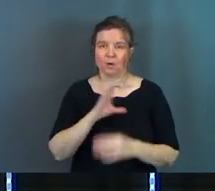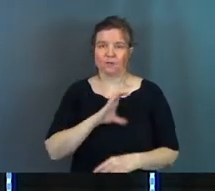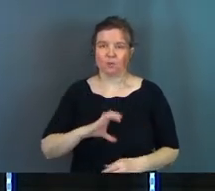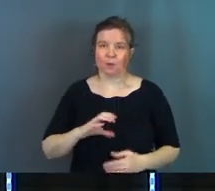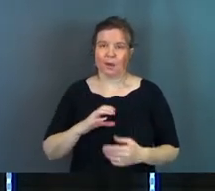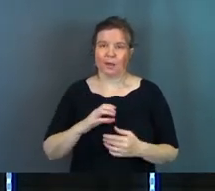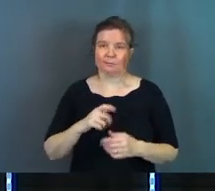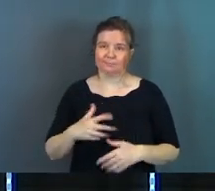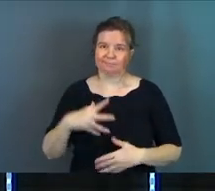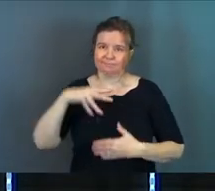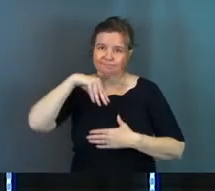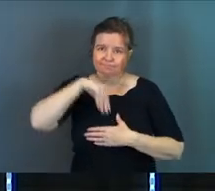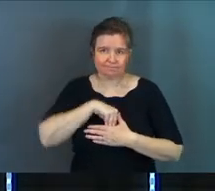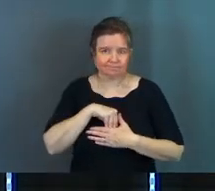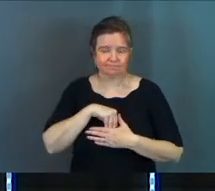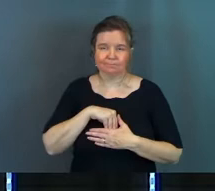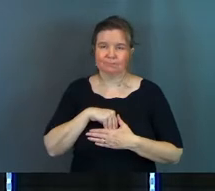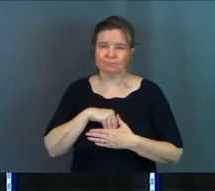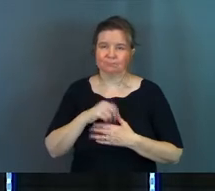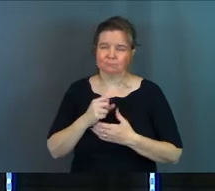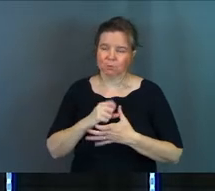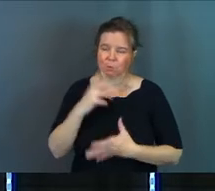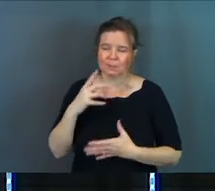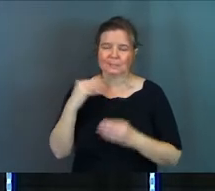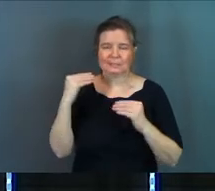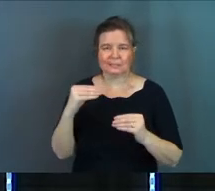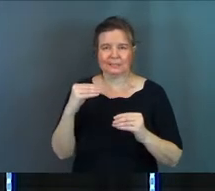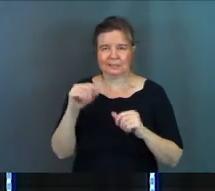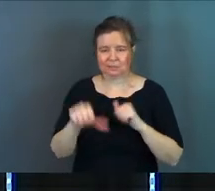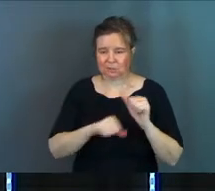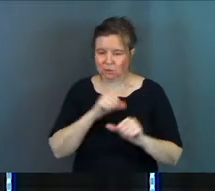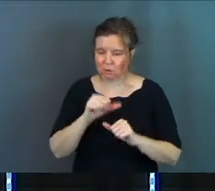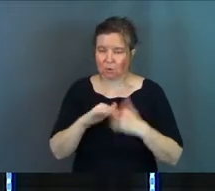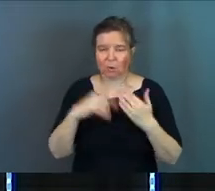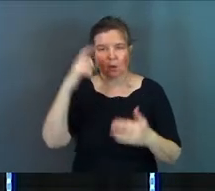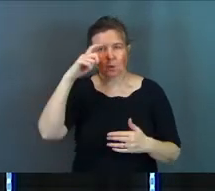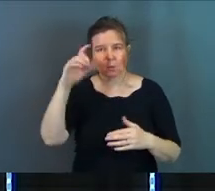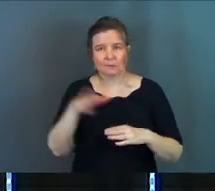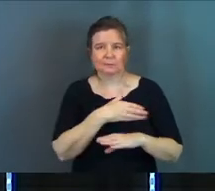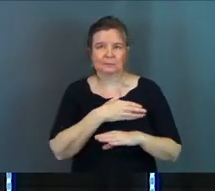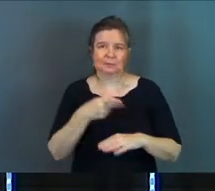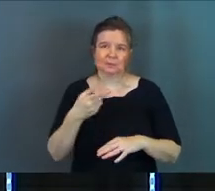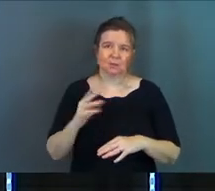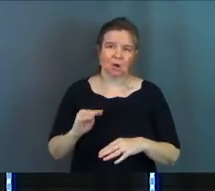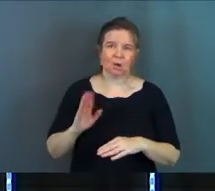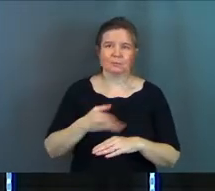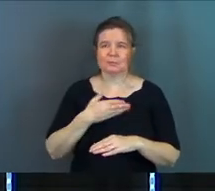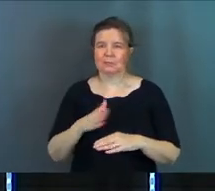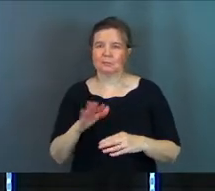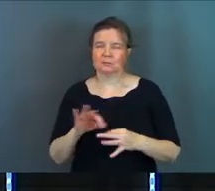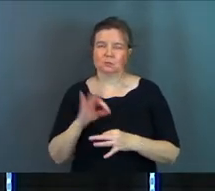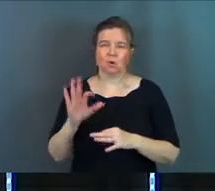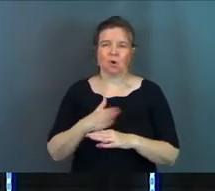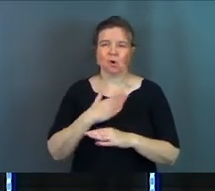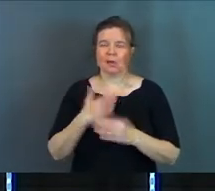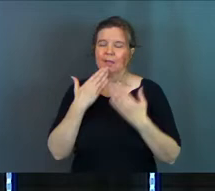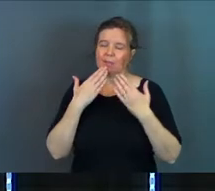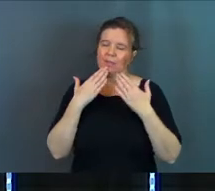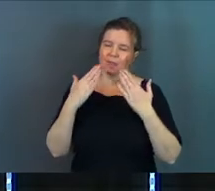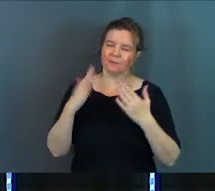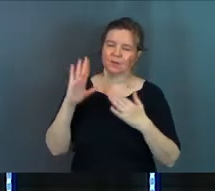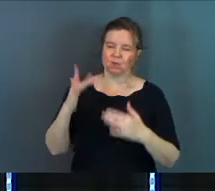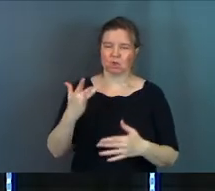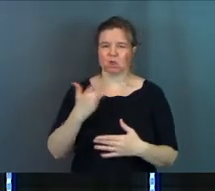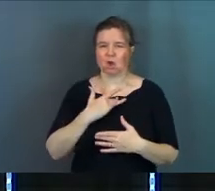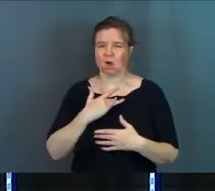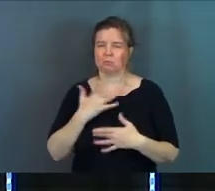dwell in you richly, teaching and admonishing one another in all wisdom, singing psalms and hymns and spiritual songs and thankfulness